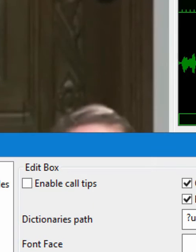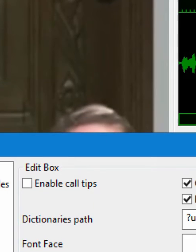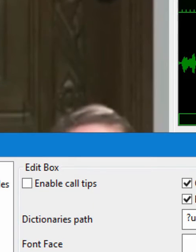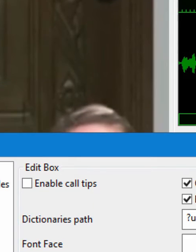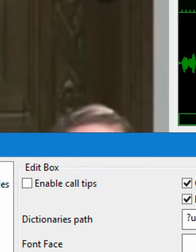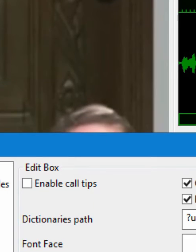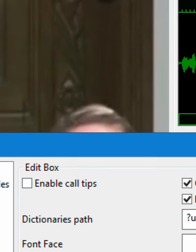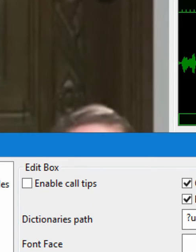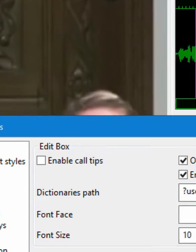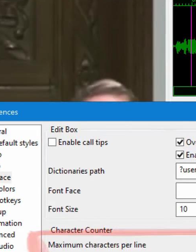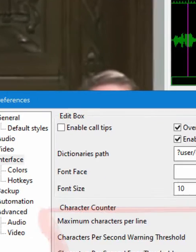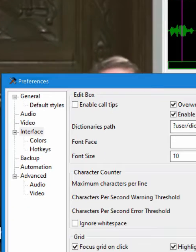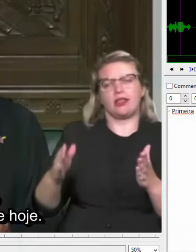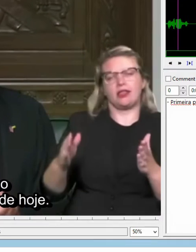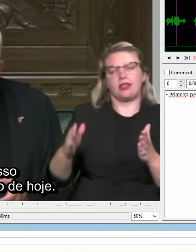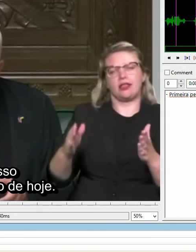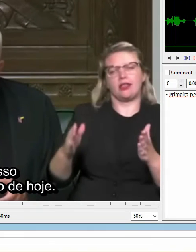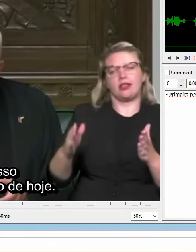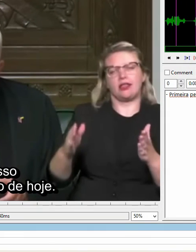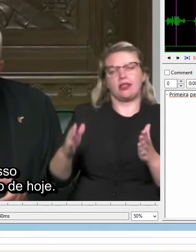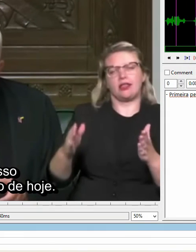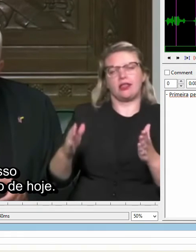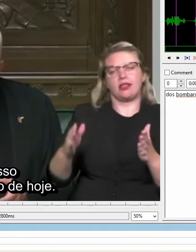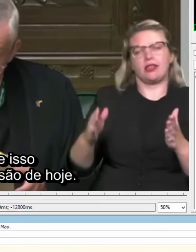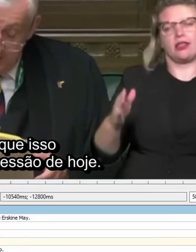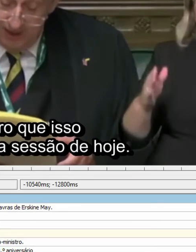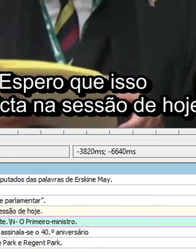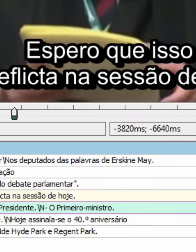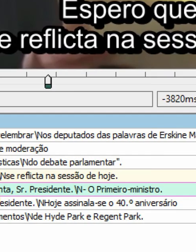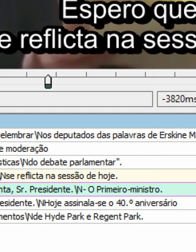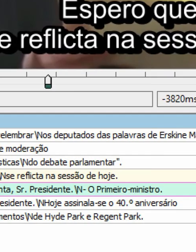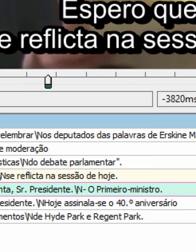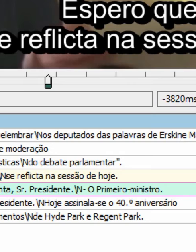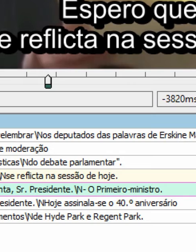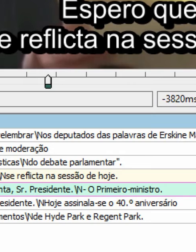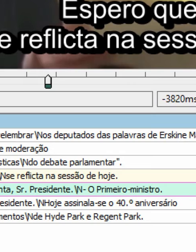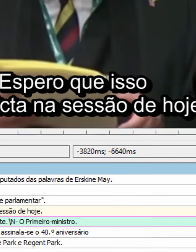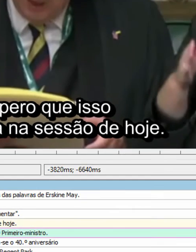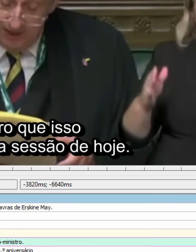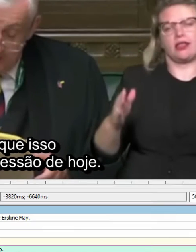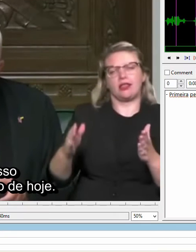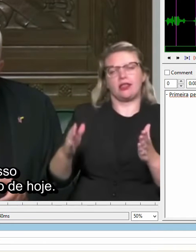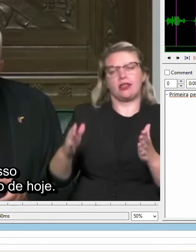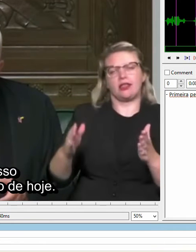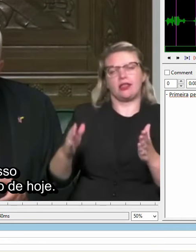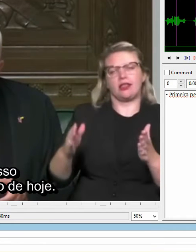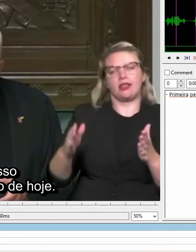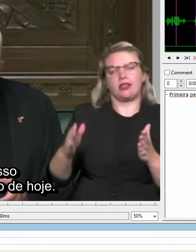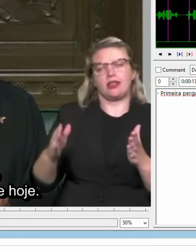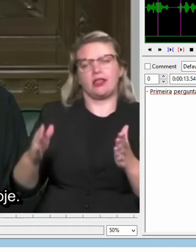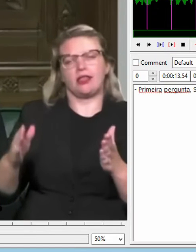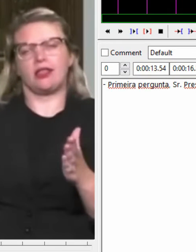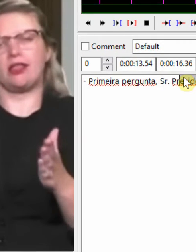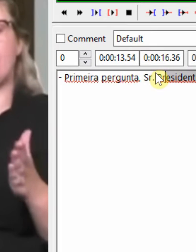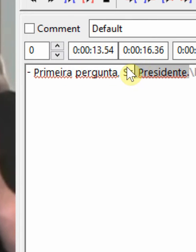I have set the threshold to 17. When it goes above that number, you can see it in red. When this happens, it's good practice to find a